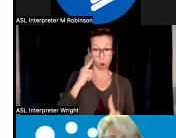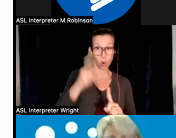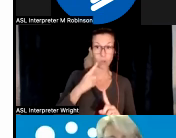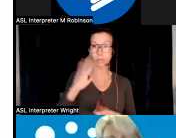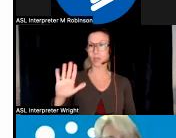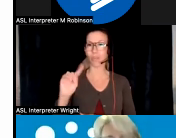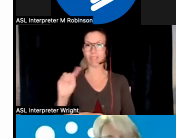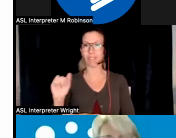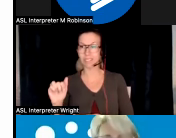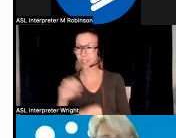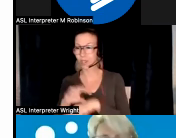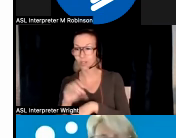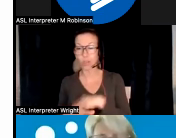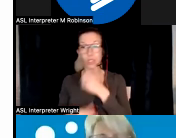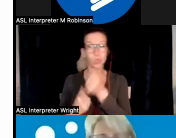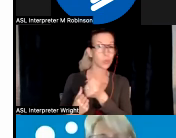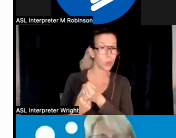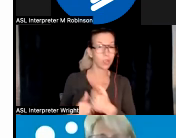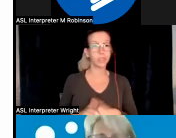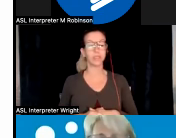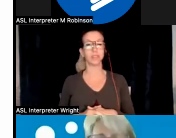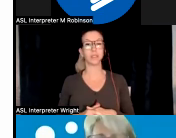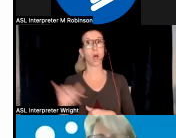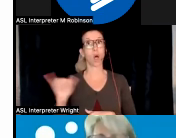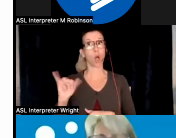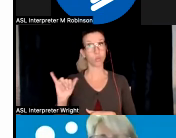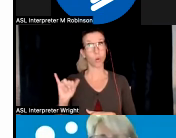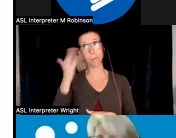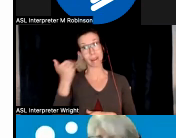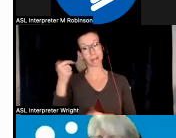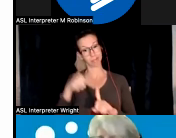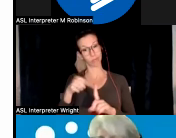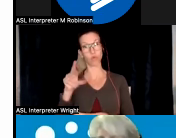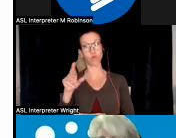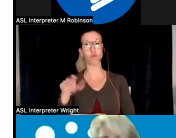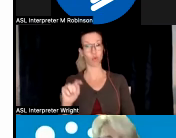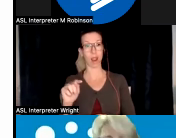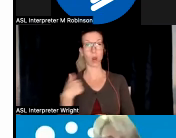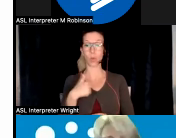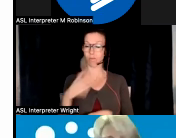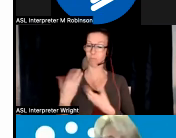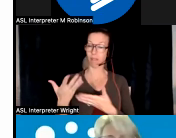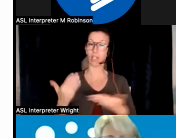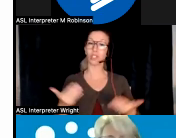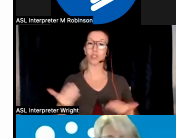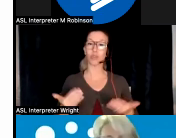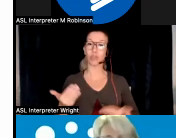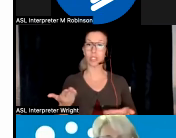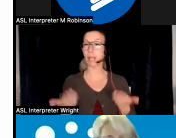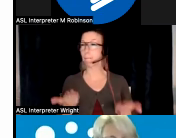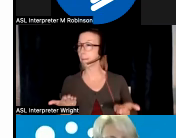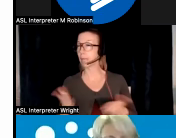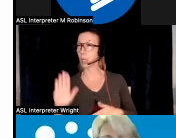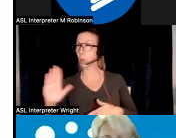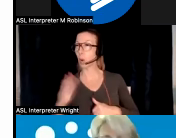consultant, support you, and also, because it is a grant, provide you services that typically maybe your county